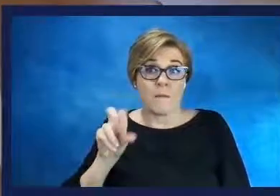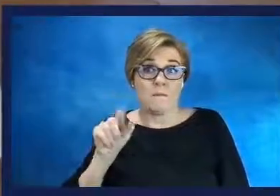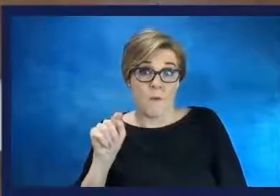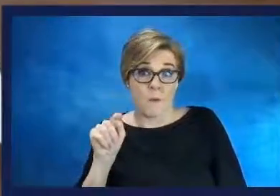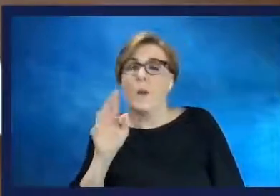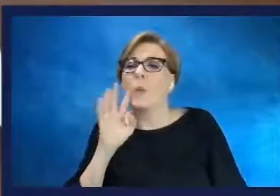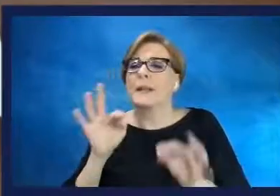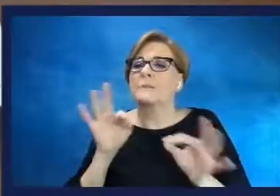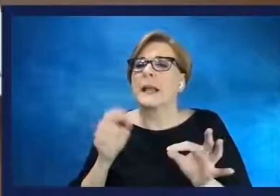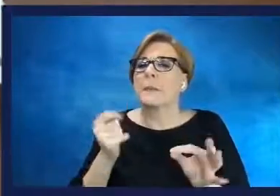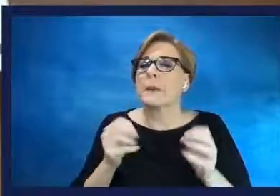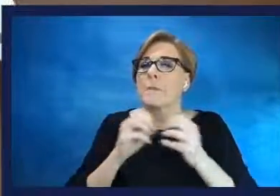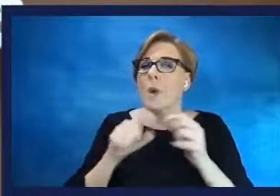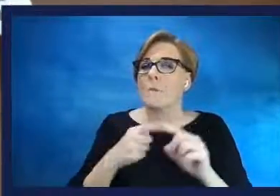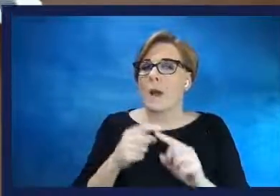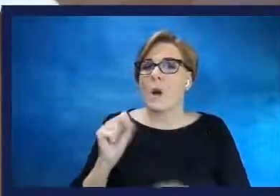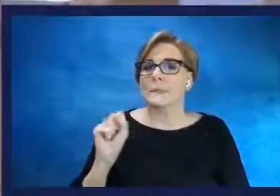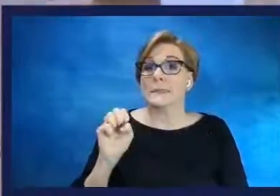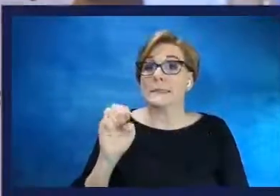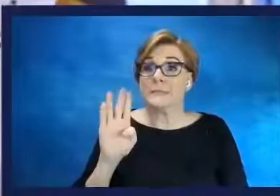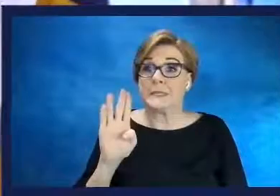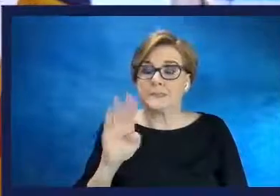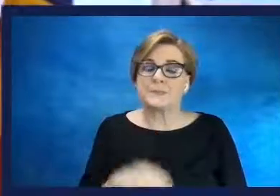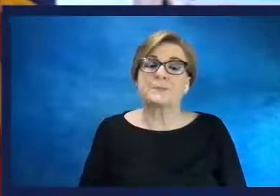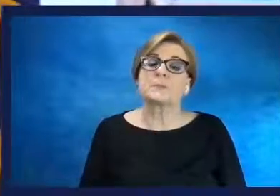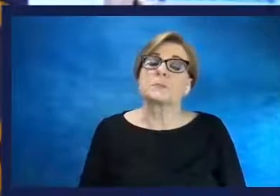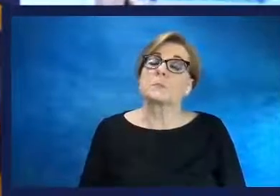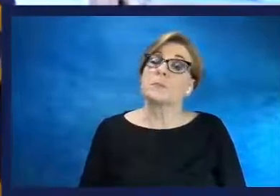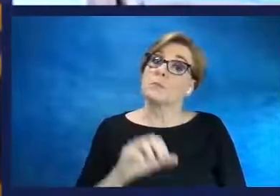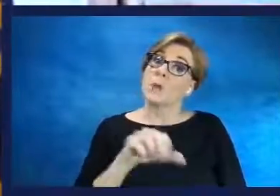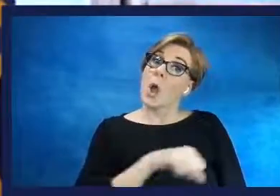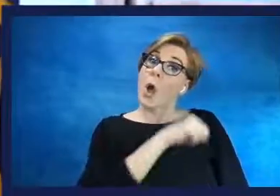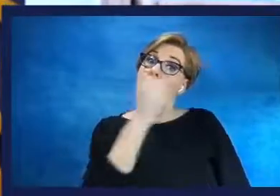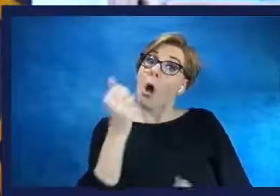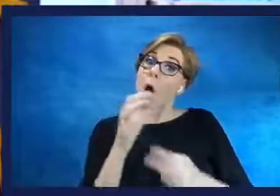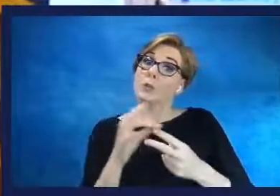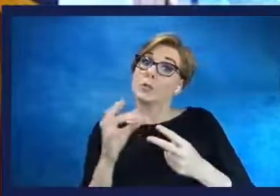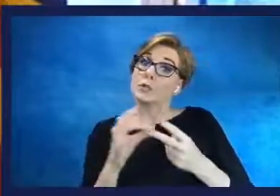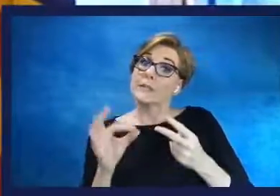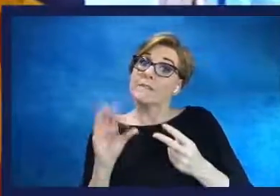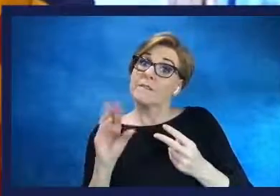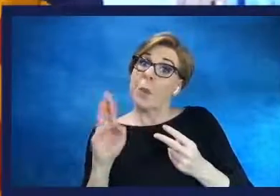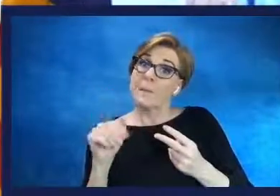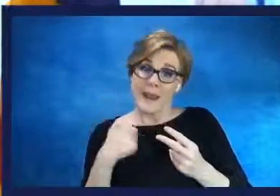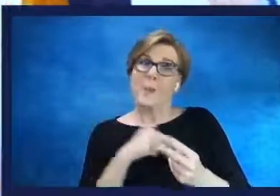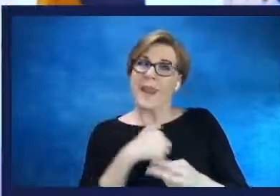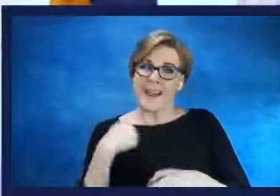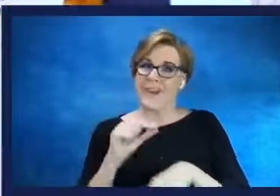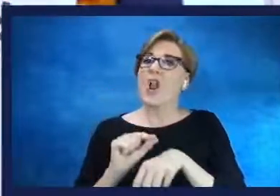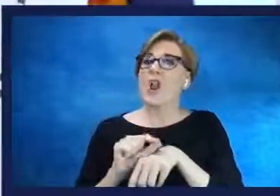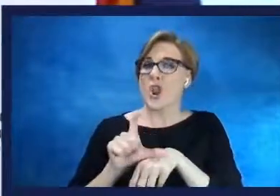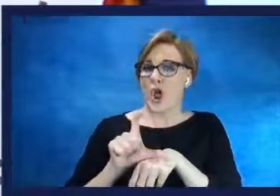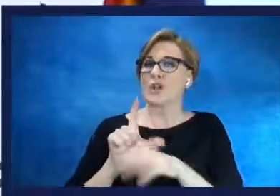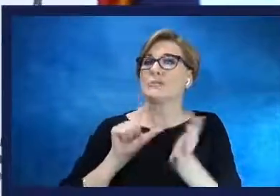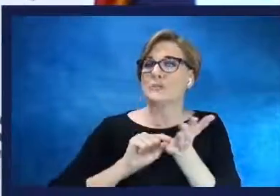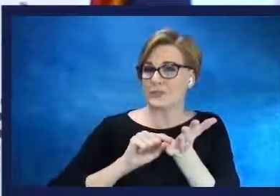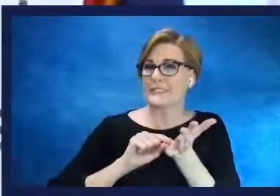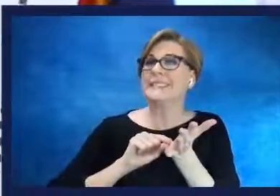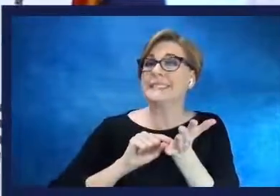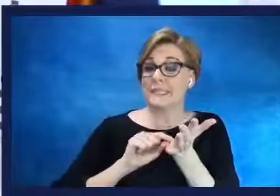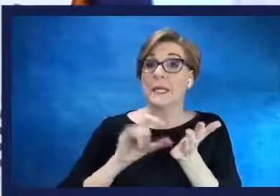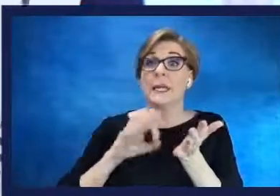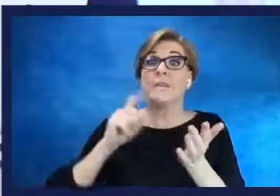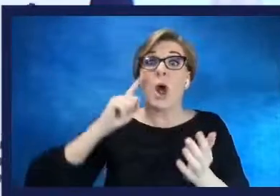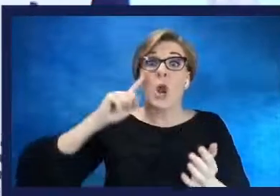the alternate format. We do offer, as I mentioned, large print ballots. This allows you then, for somebody who maybe has low vision